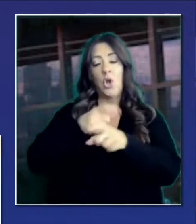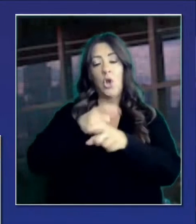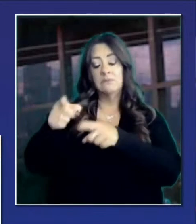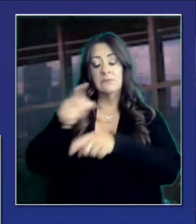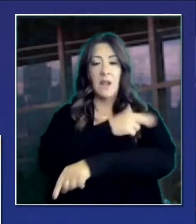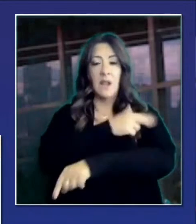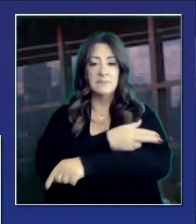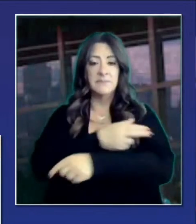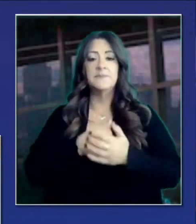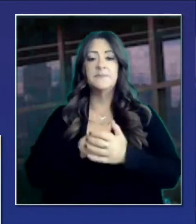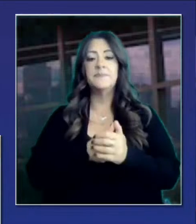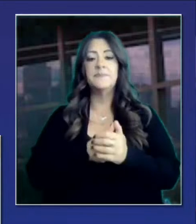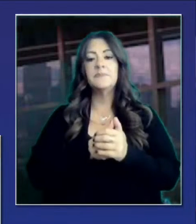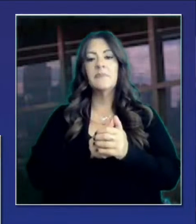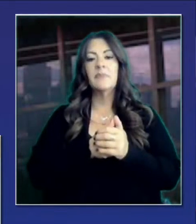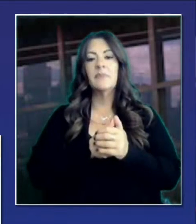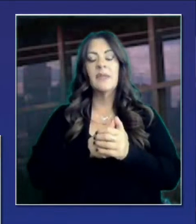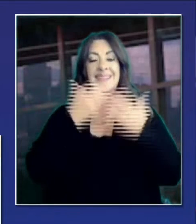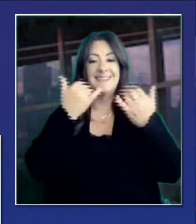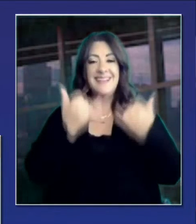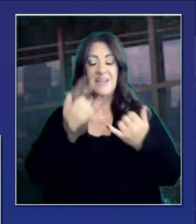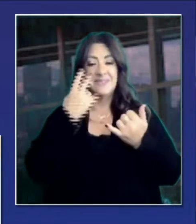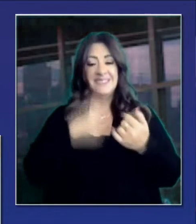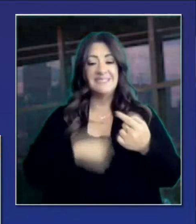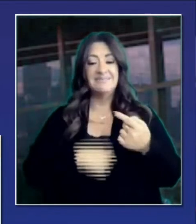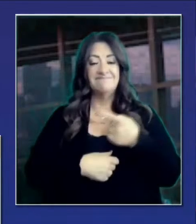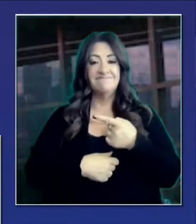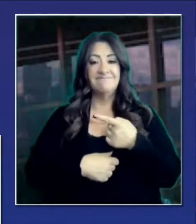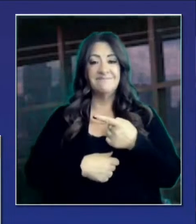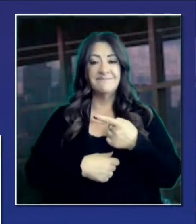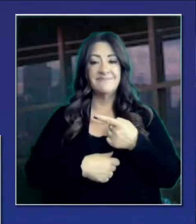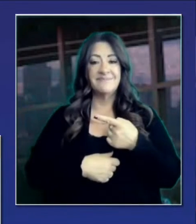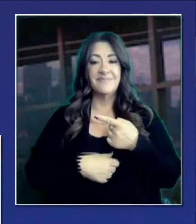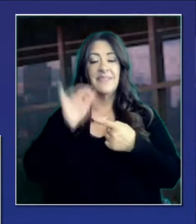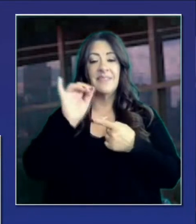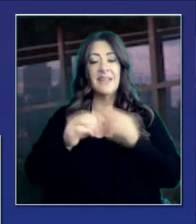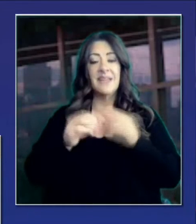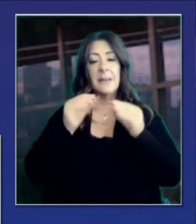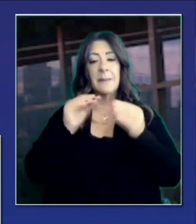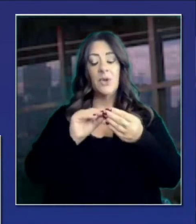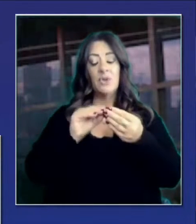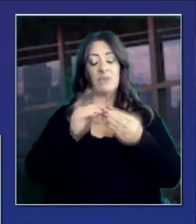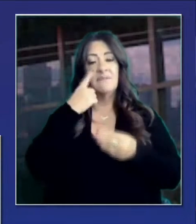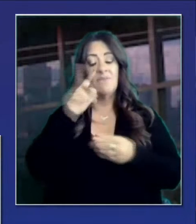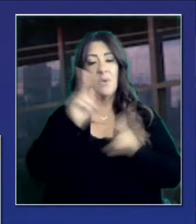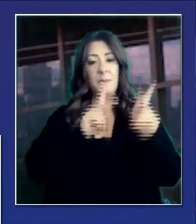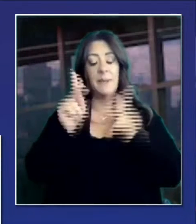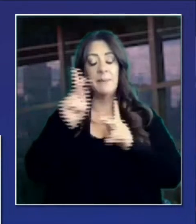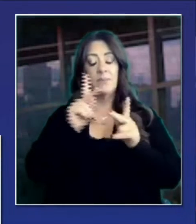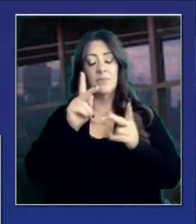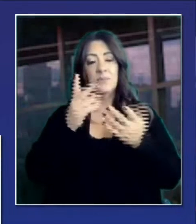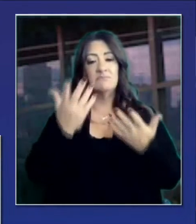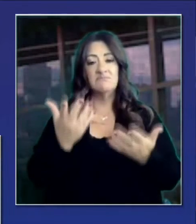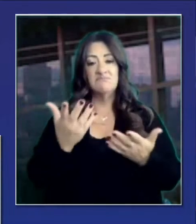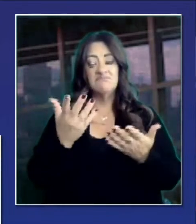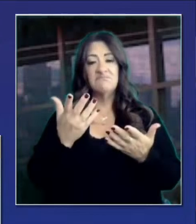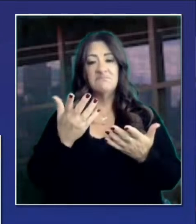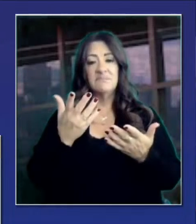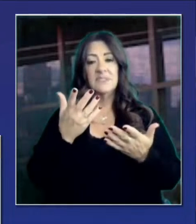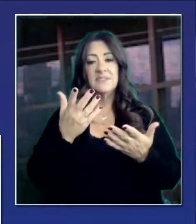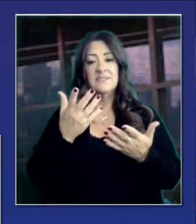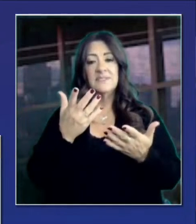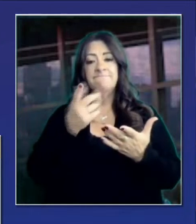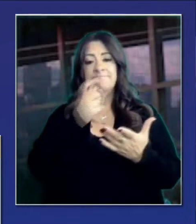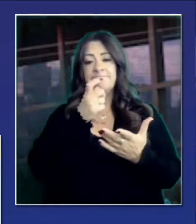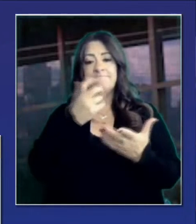a sober reminder of how deadly this pandemic remains, more so now than ever, as we have